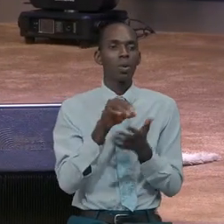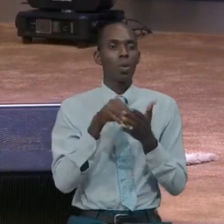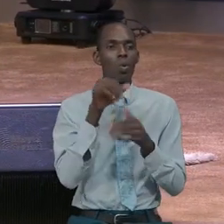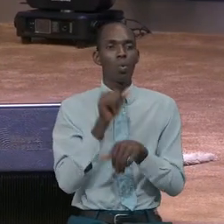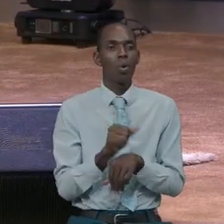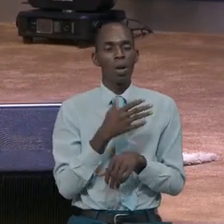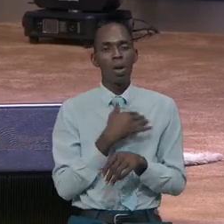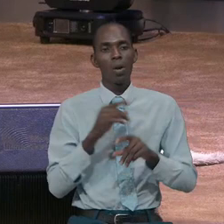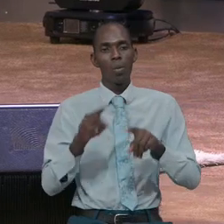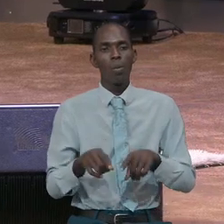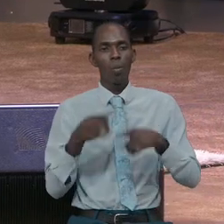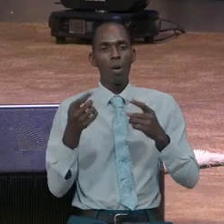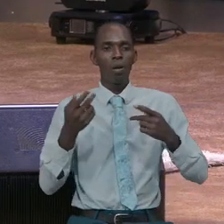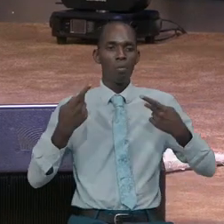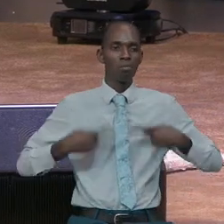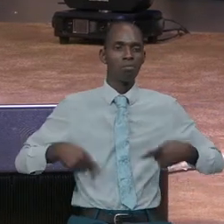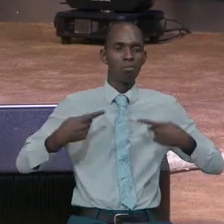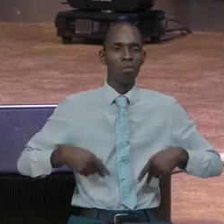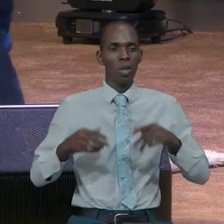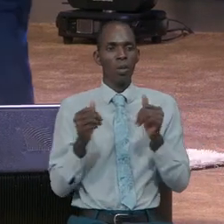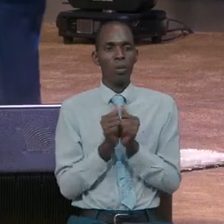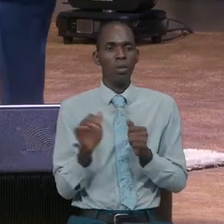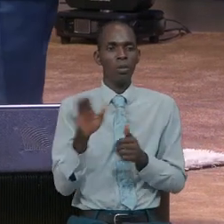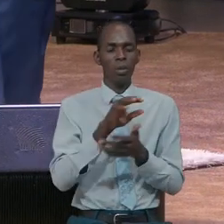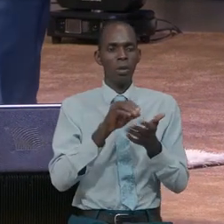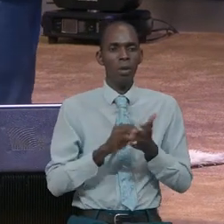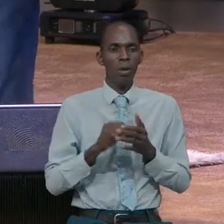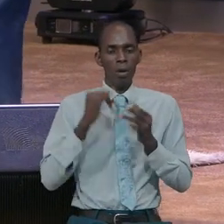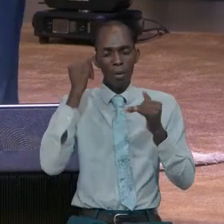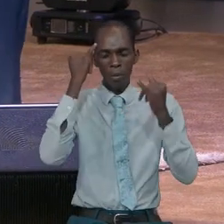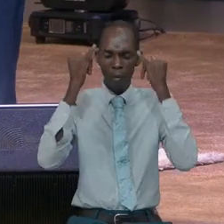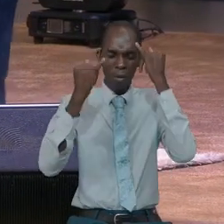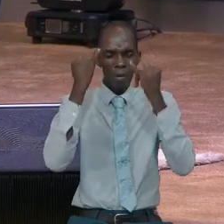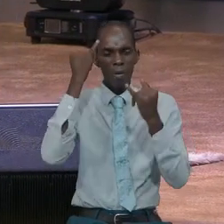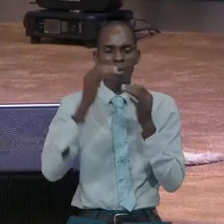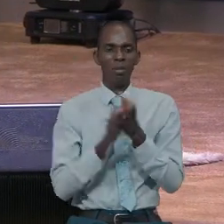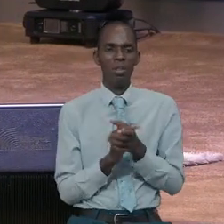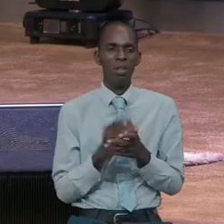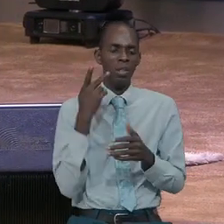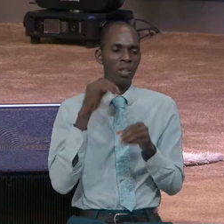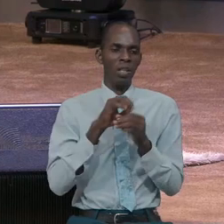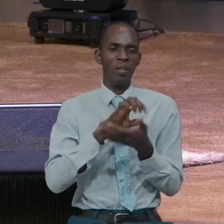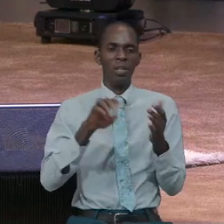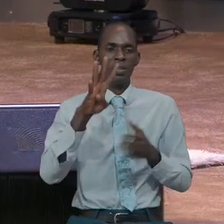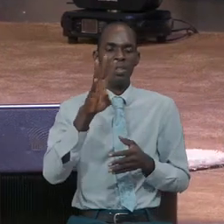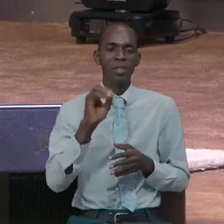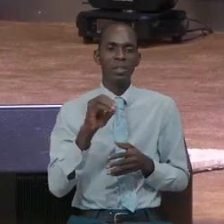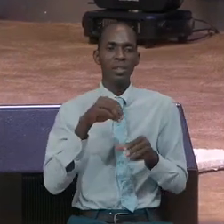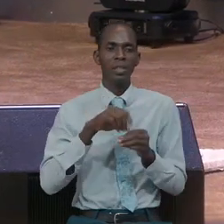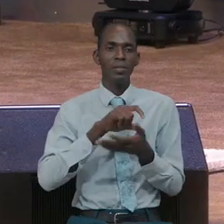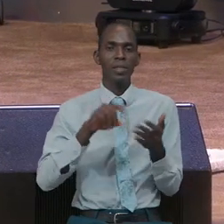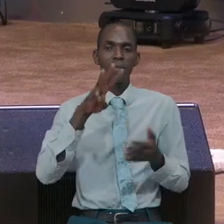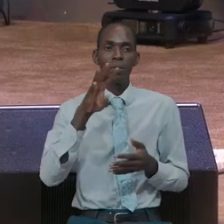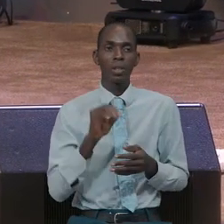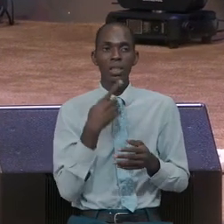works, and they went a warring with their own inventions. Verse 40, in verse 40, it